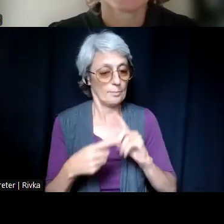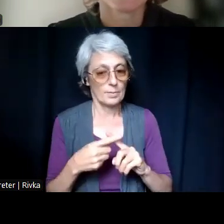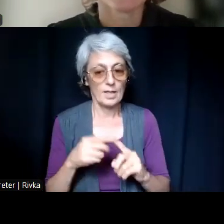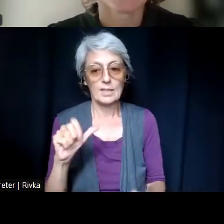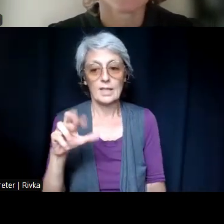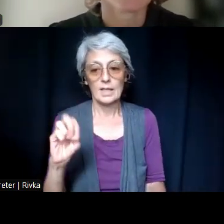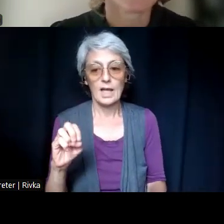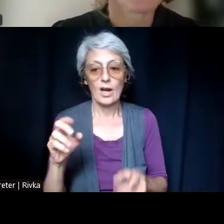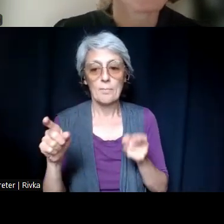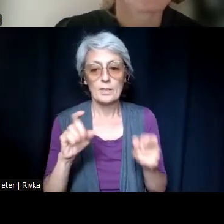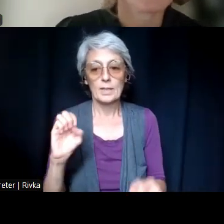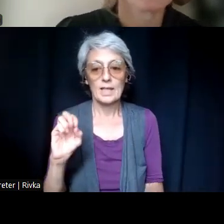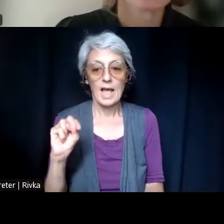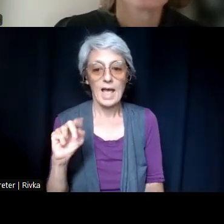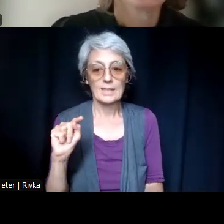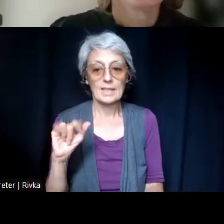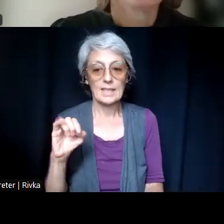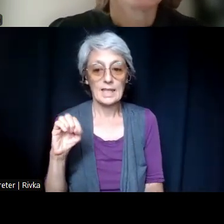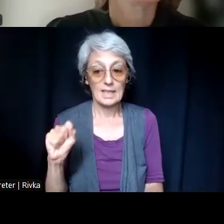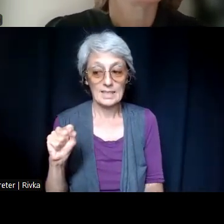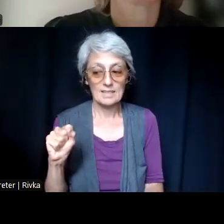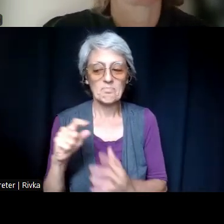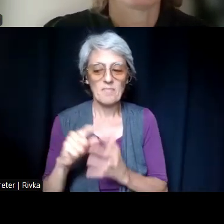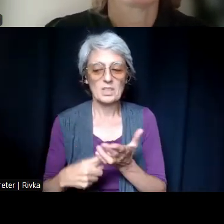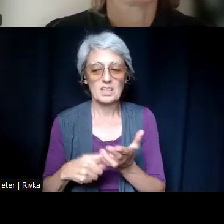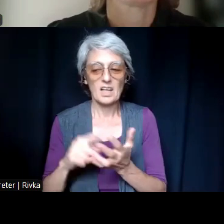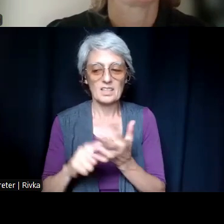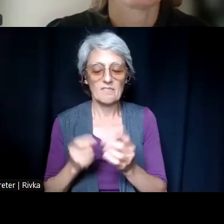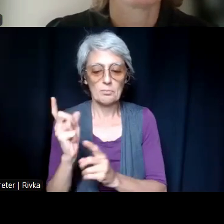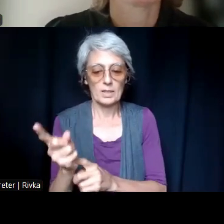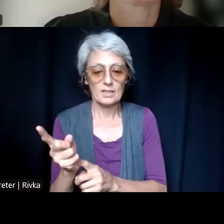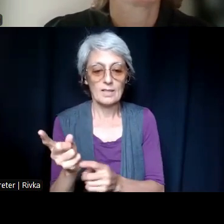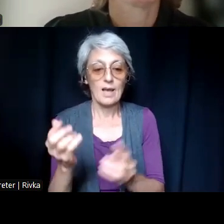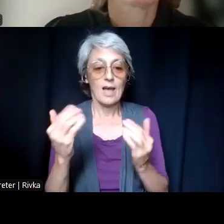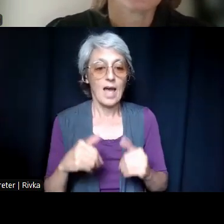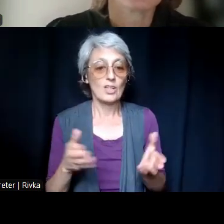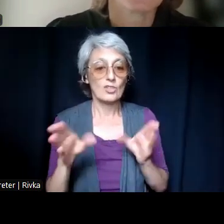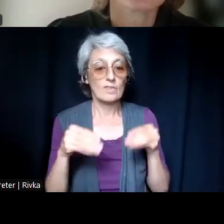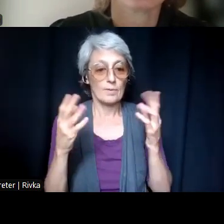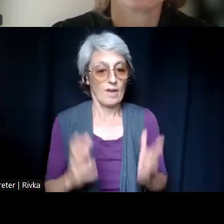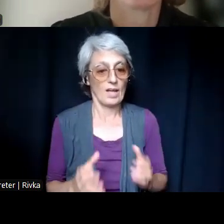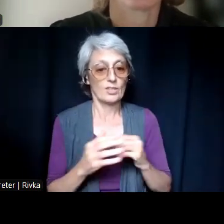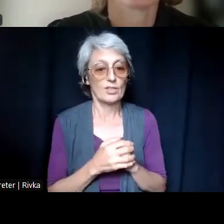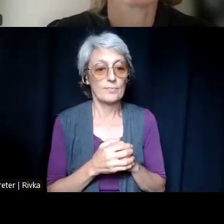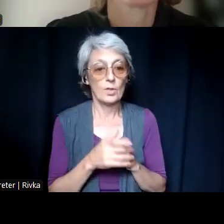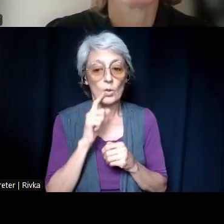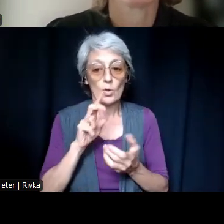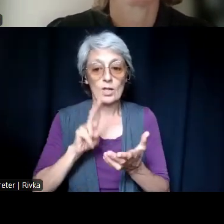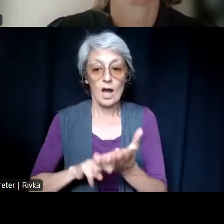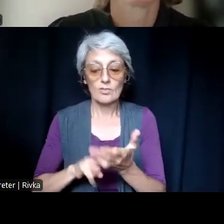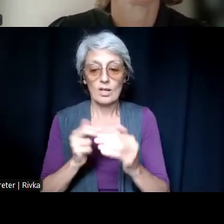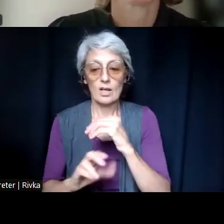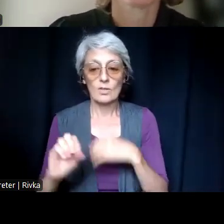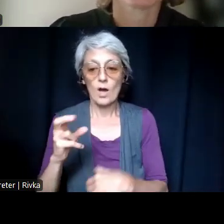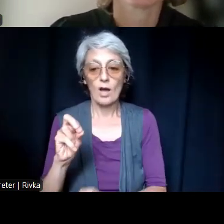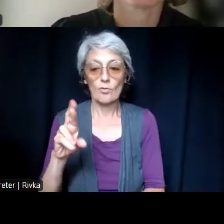management entities, which I will talk about in a moment. And then the service providers, those providers who are contracting with the Ohio Rise plan